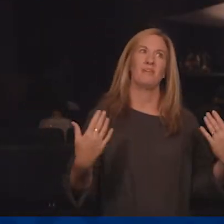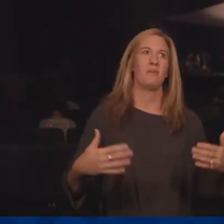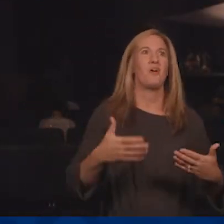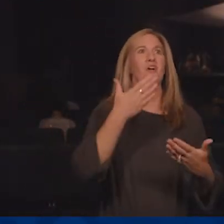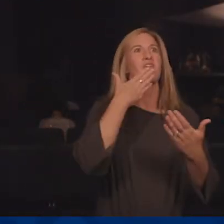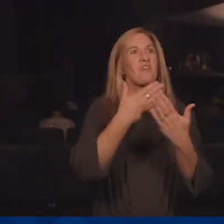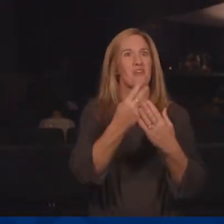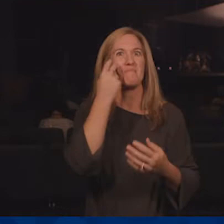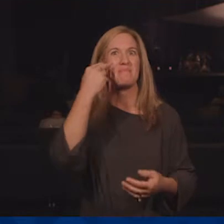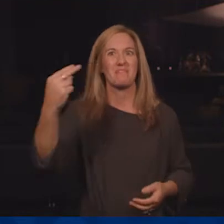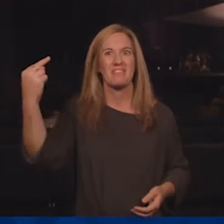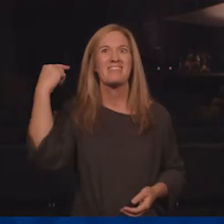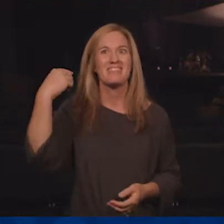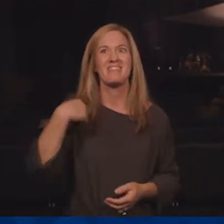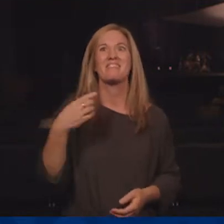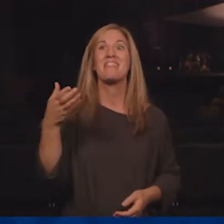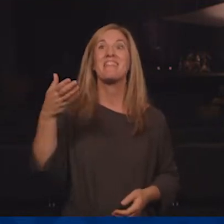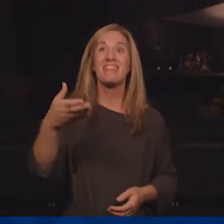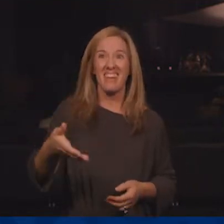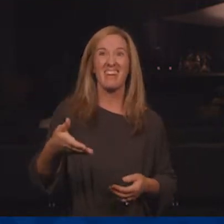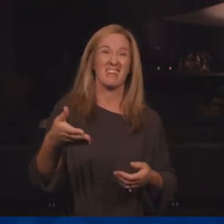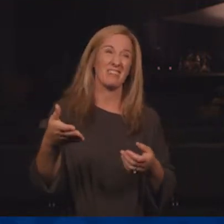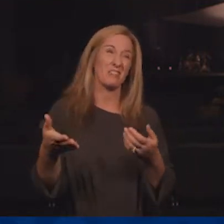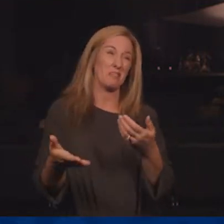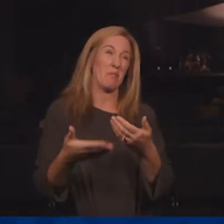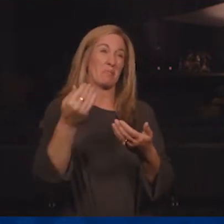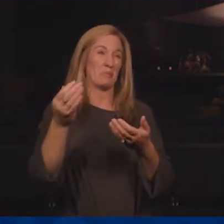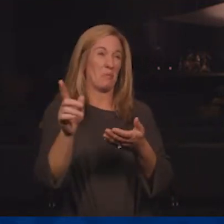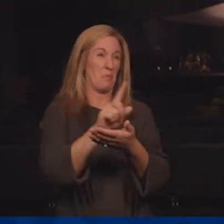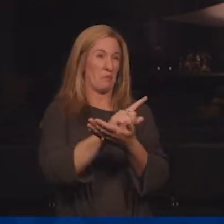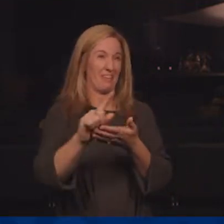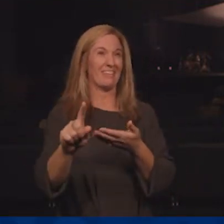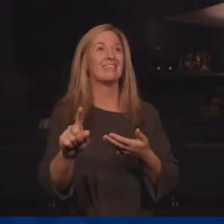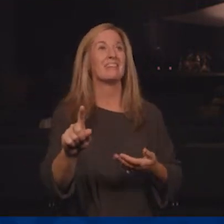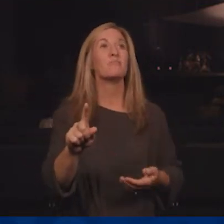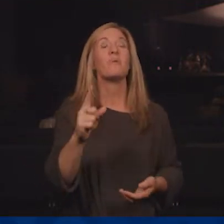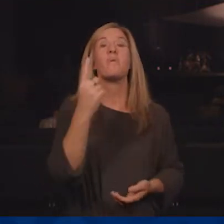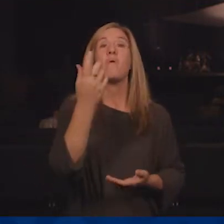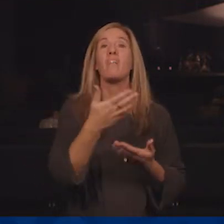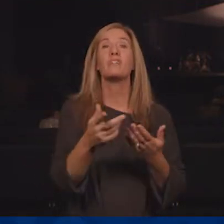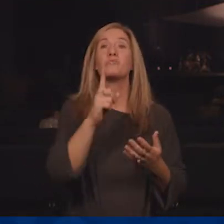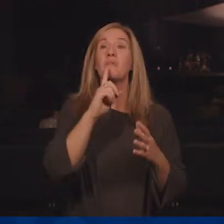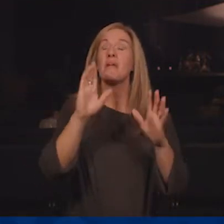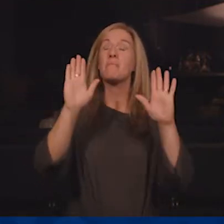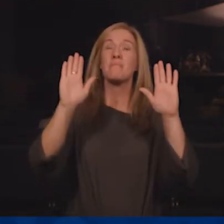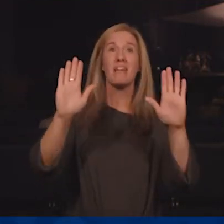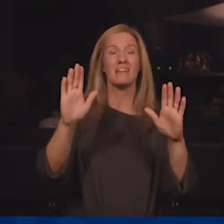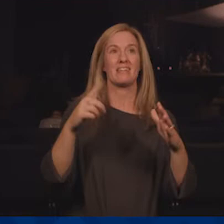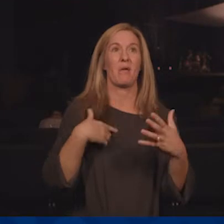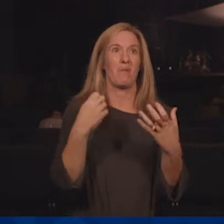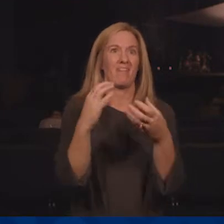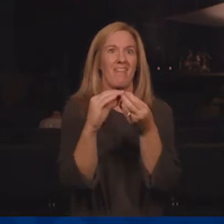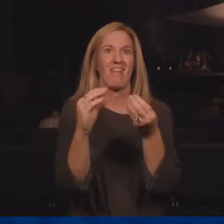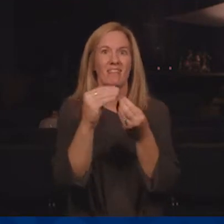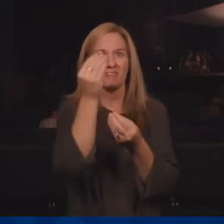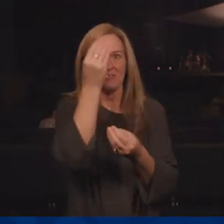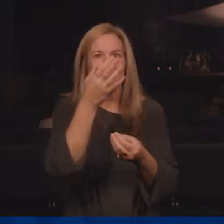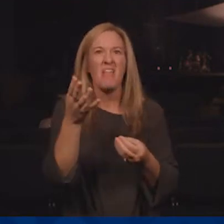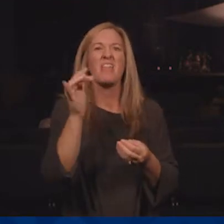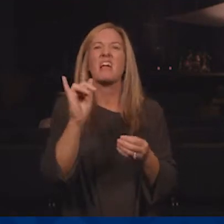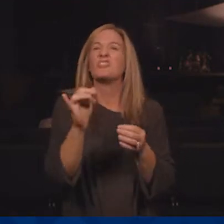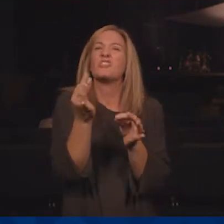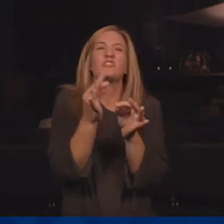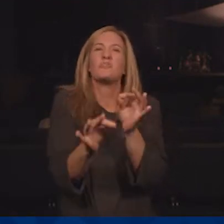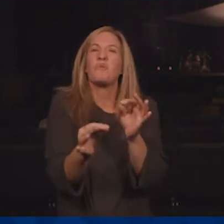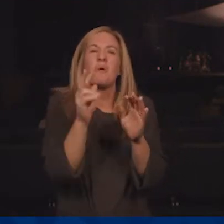good memories. I was there pretty much the whole week. And one thing that is really amazing that I get to tell you about is that while that is a window into just